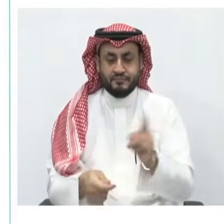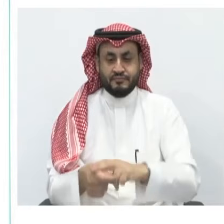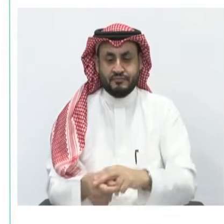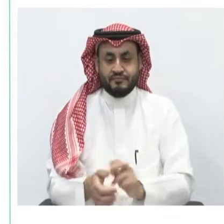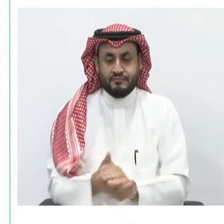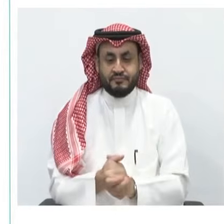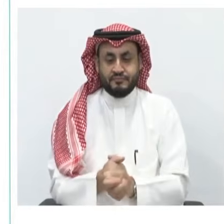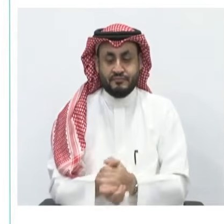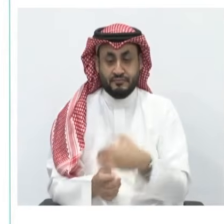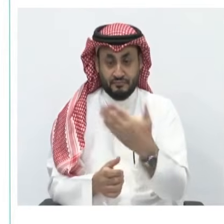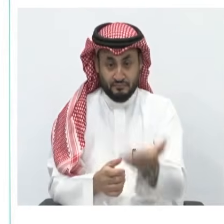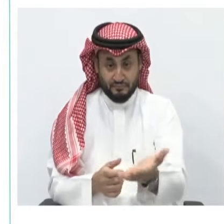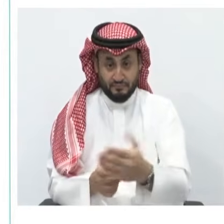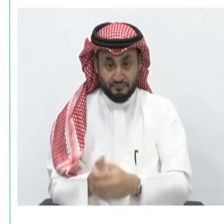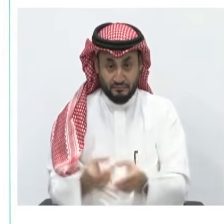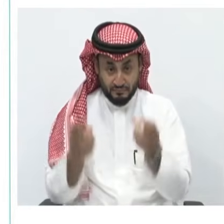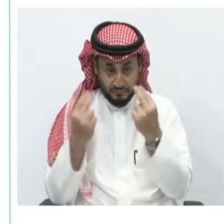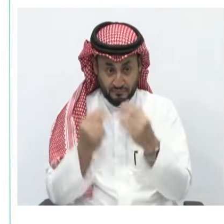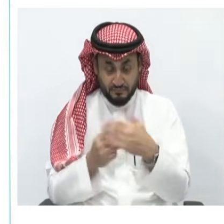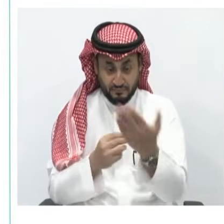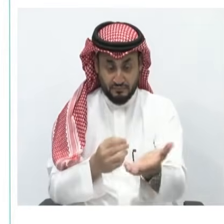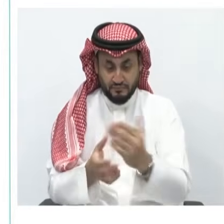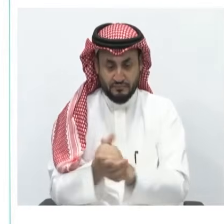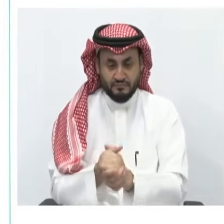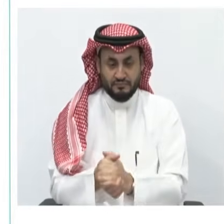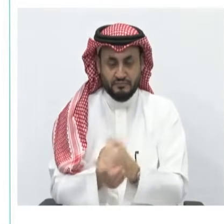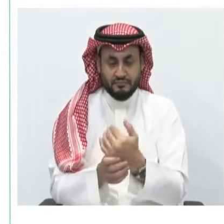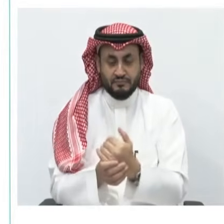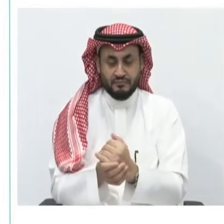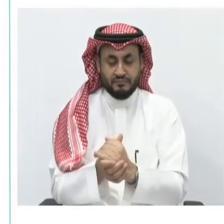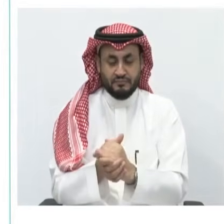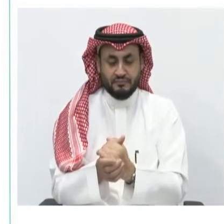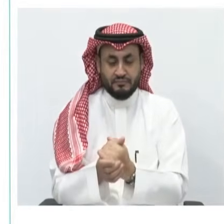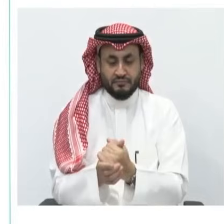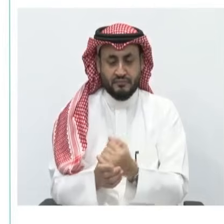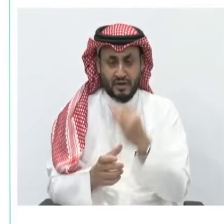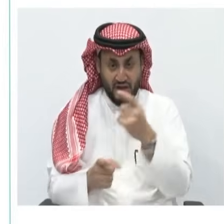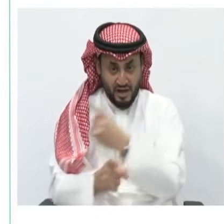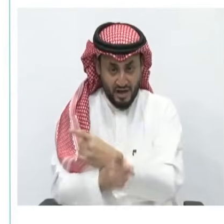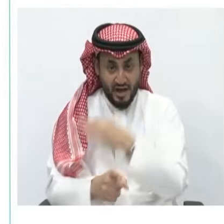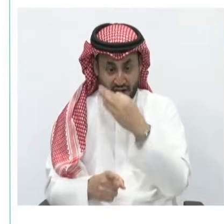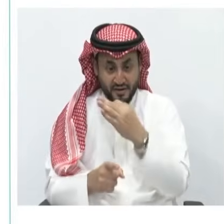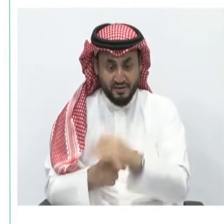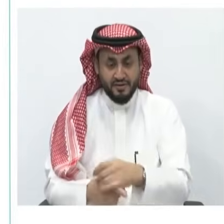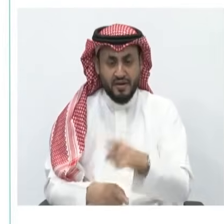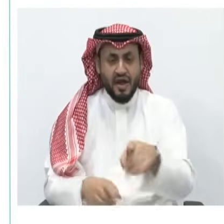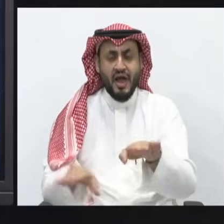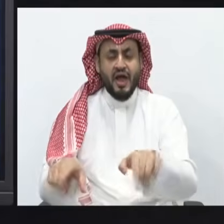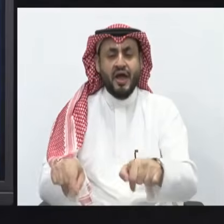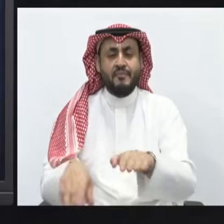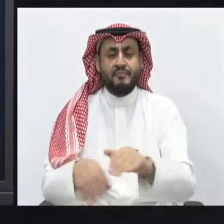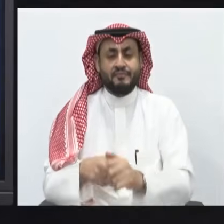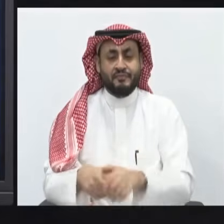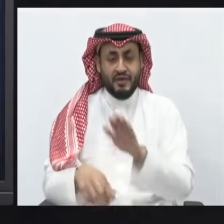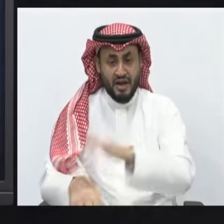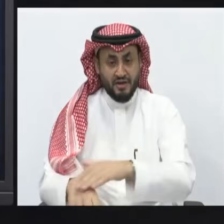Okay, are you ready? Okay, let's start. Okay, the teacher says, touch your knees.